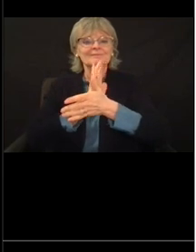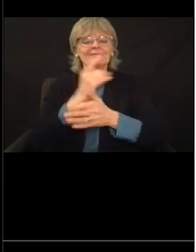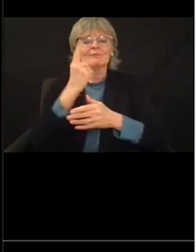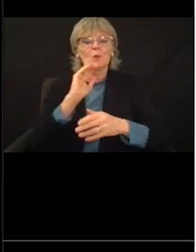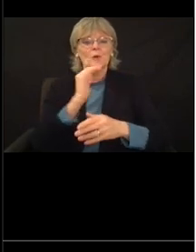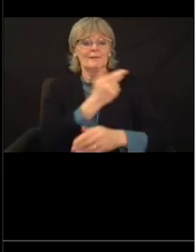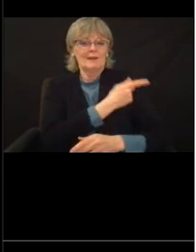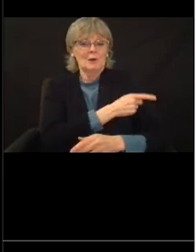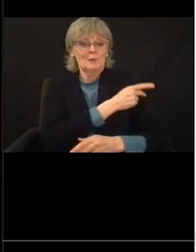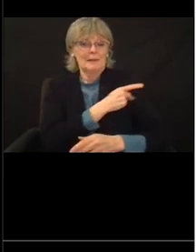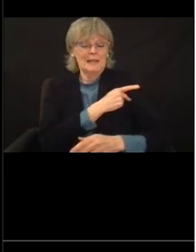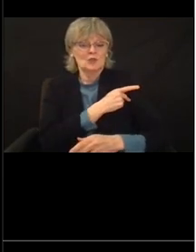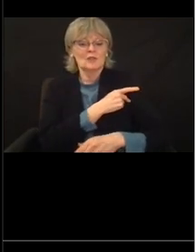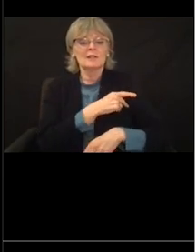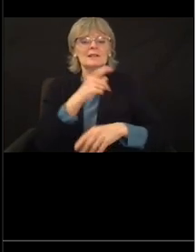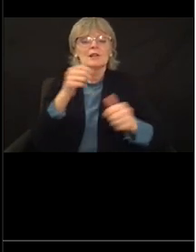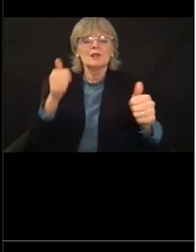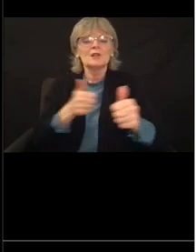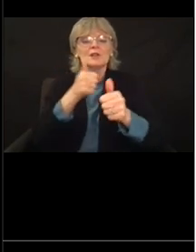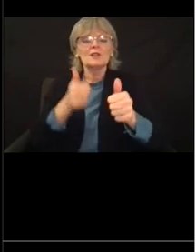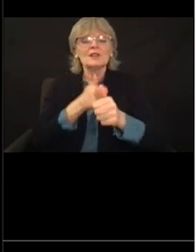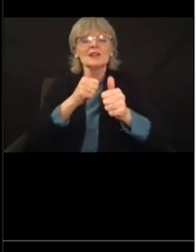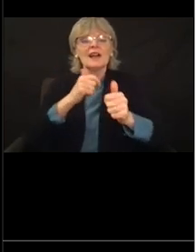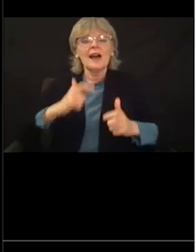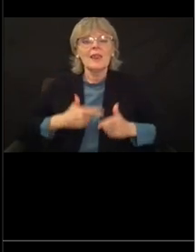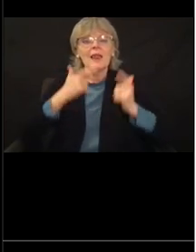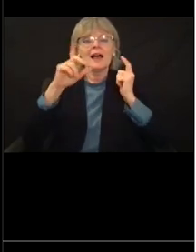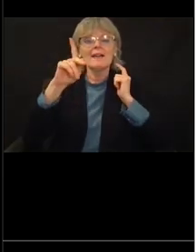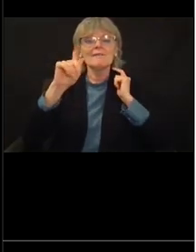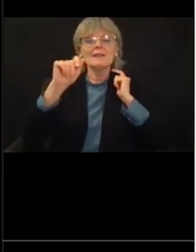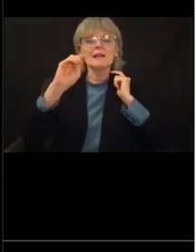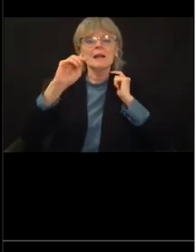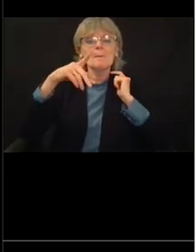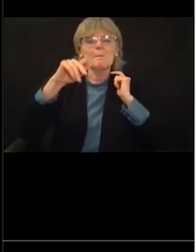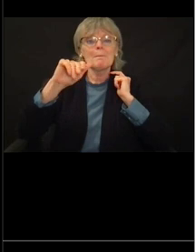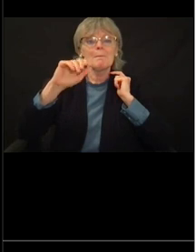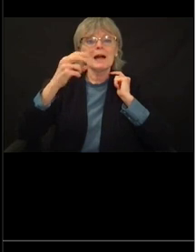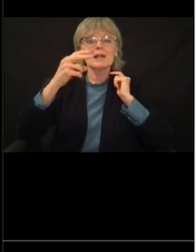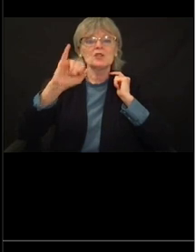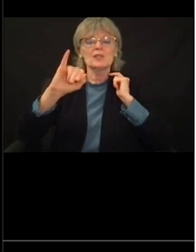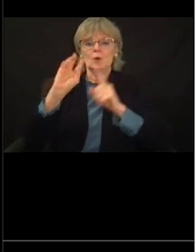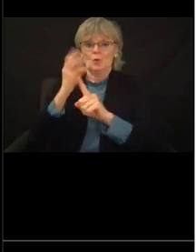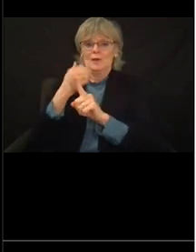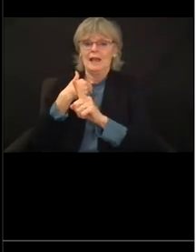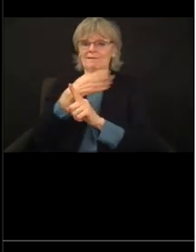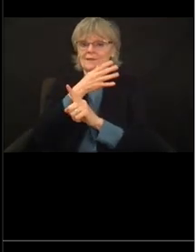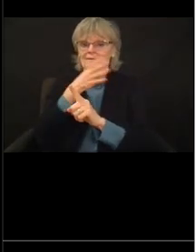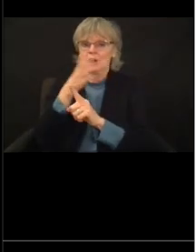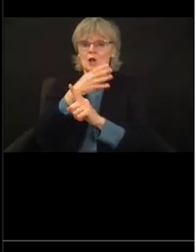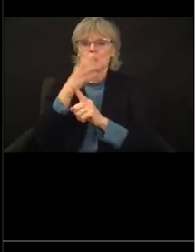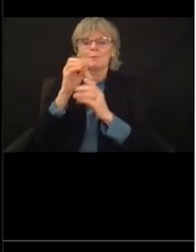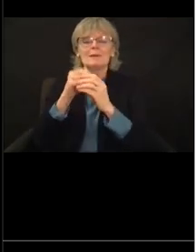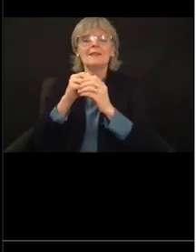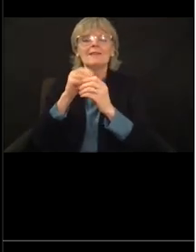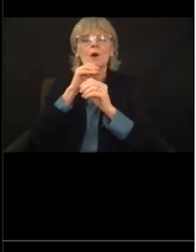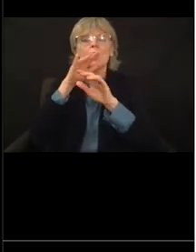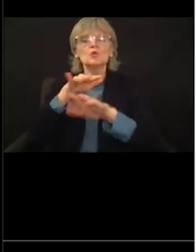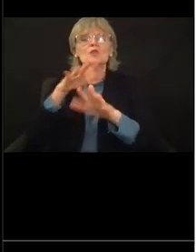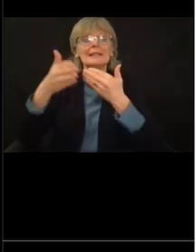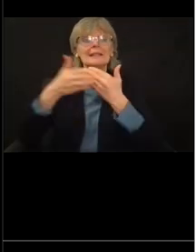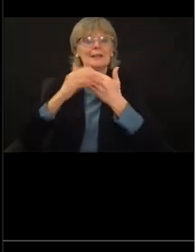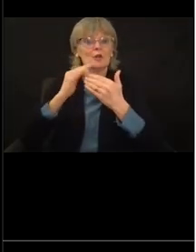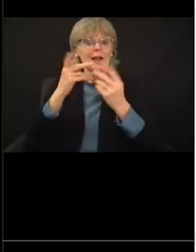patients chasing live kampachi. So we have a kampachi farm. It's out in the ocean, the open ocean, very close to our